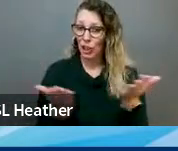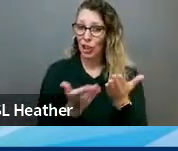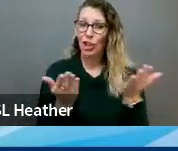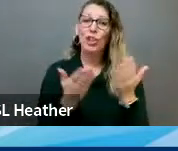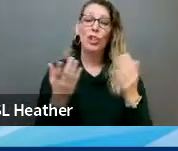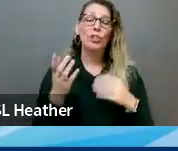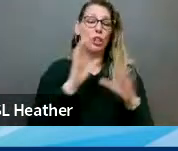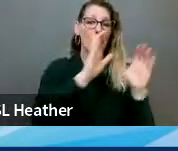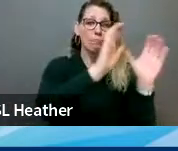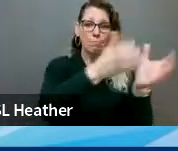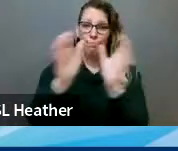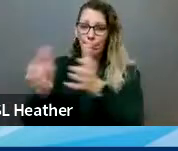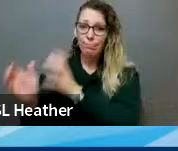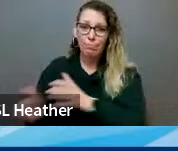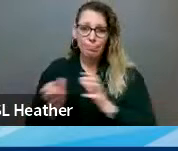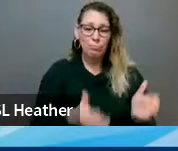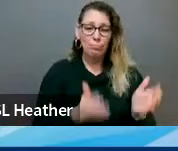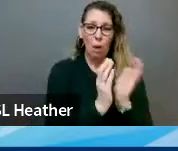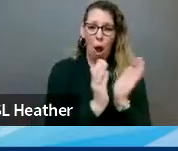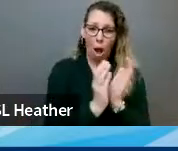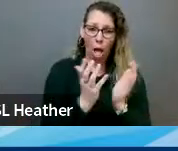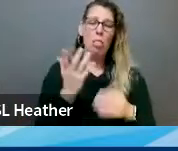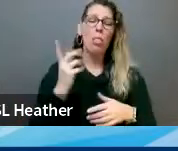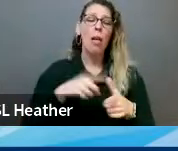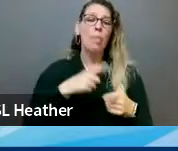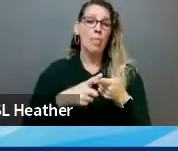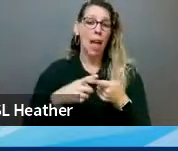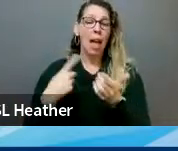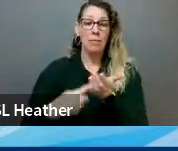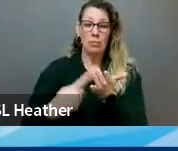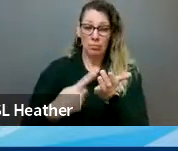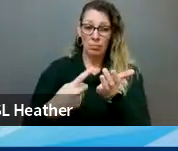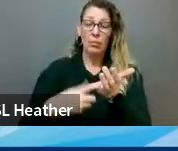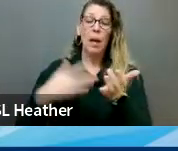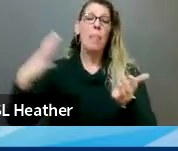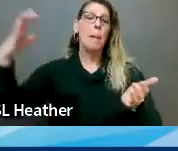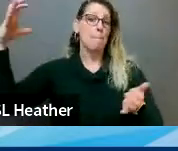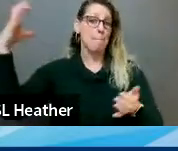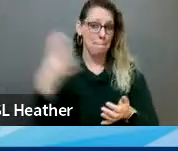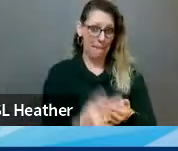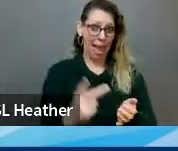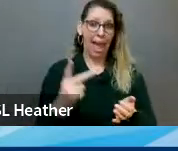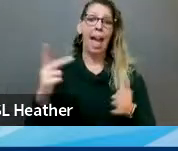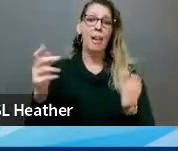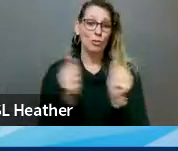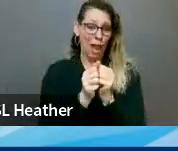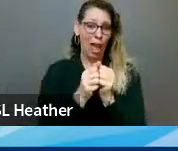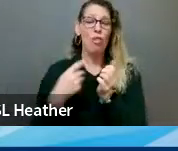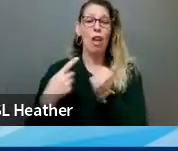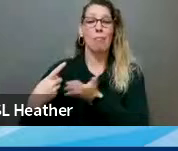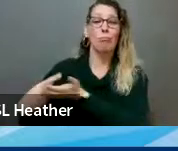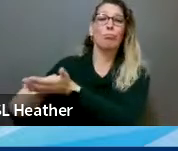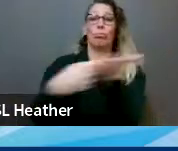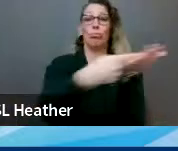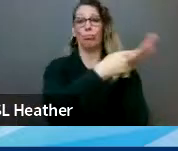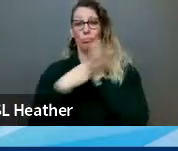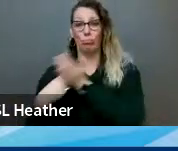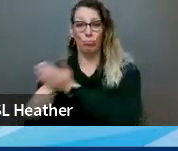in small groups just really going through that. And then we'll come back together and do a large report out that is by group of just kind of a couple